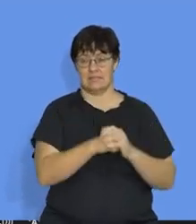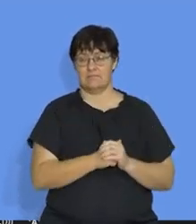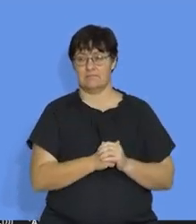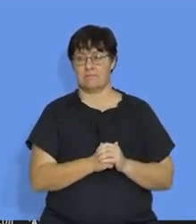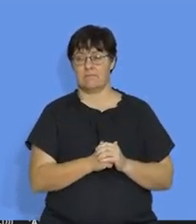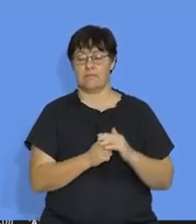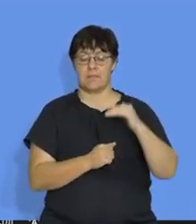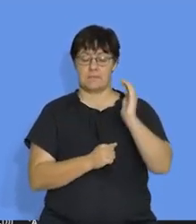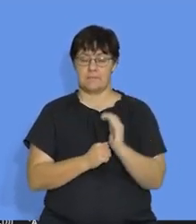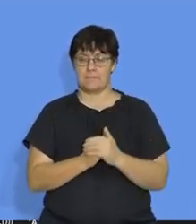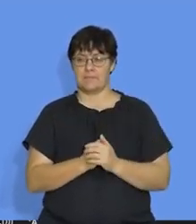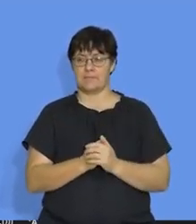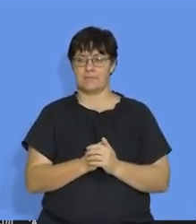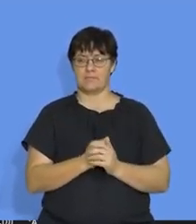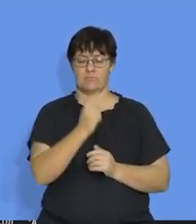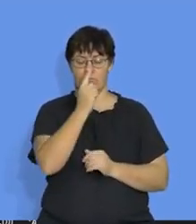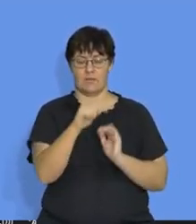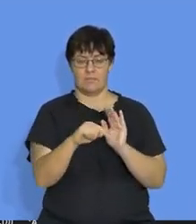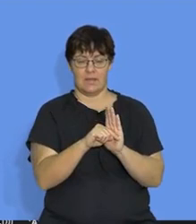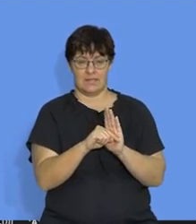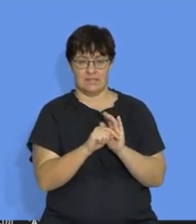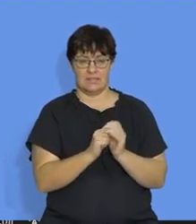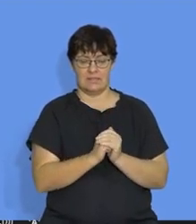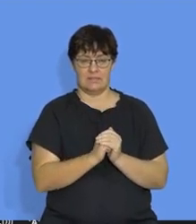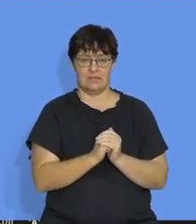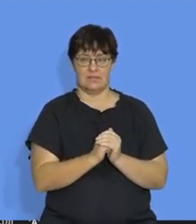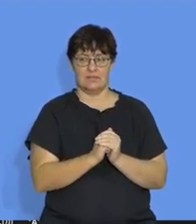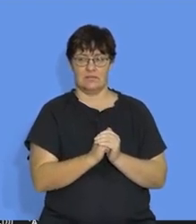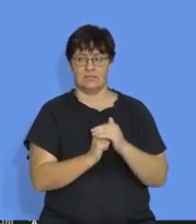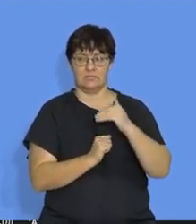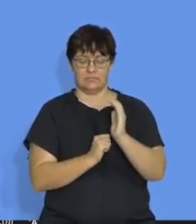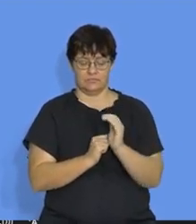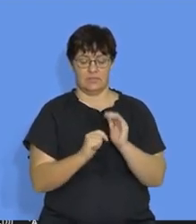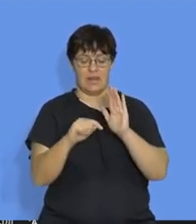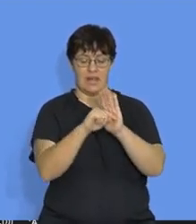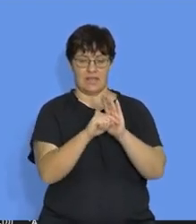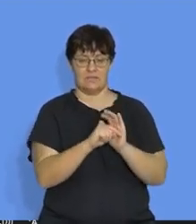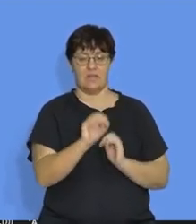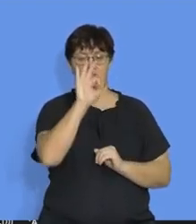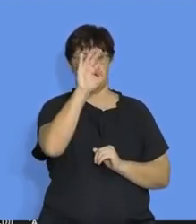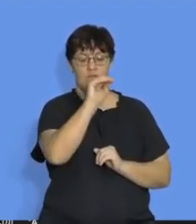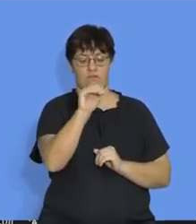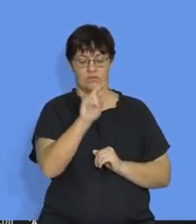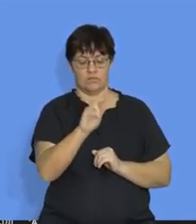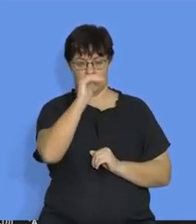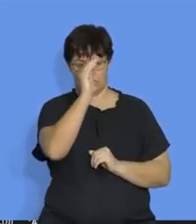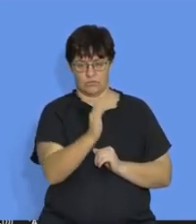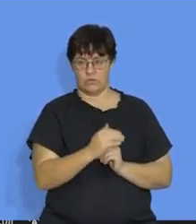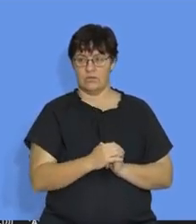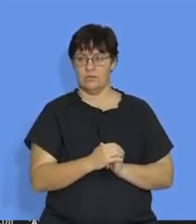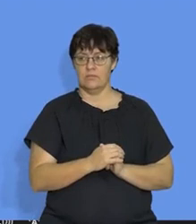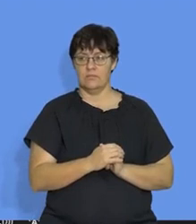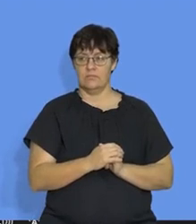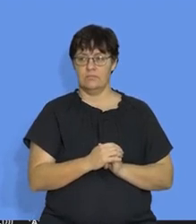16 times 1 minus negative 3